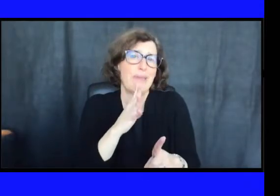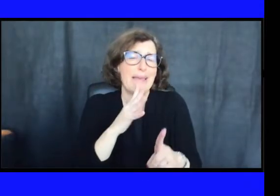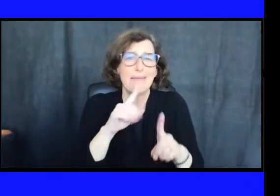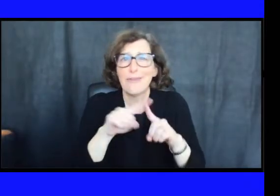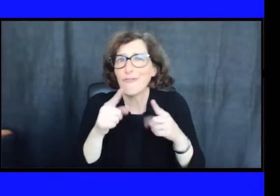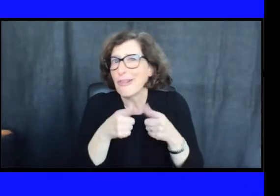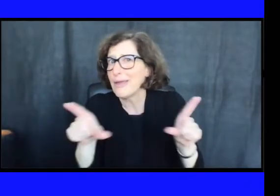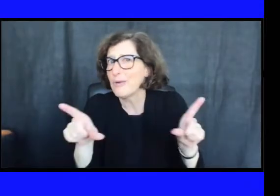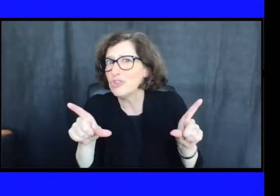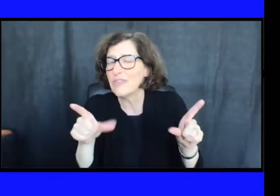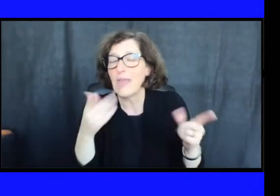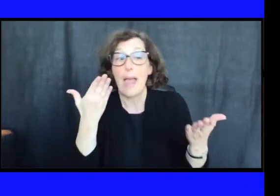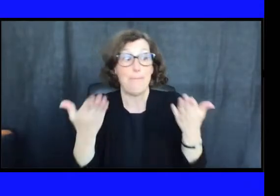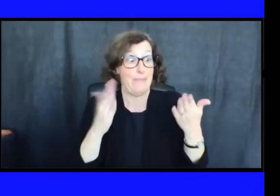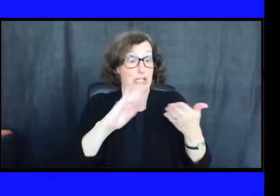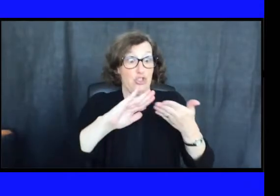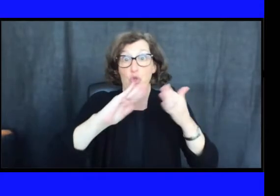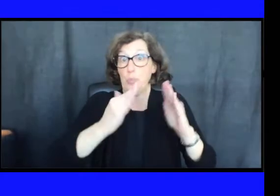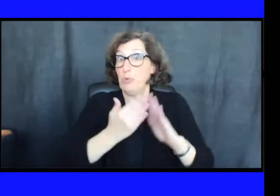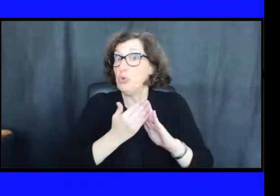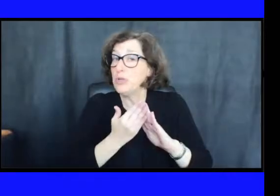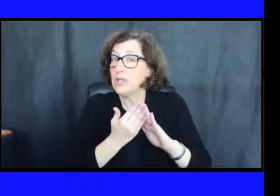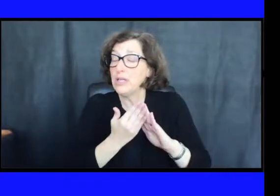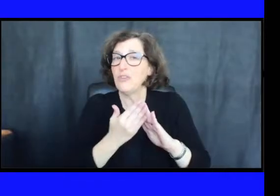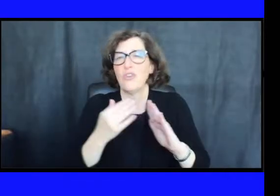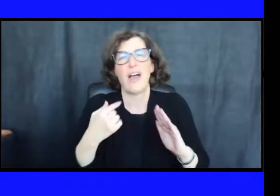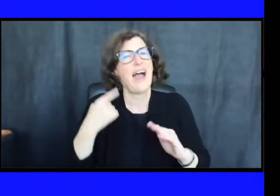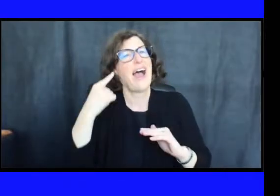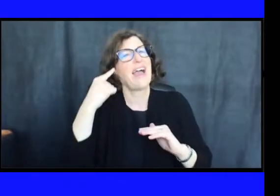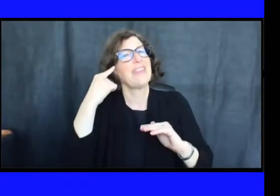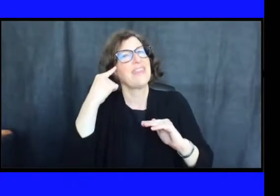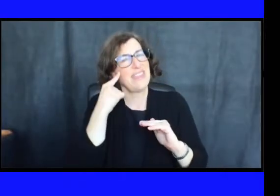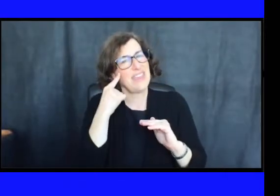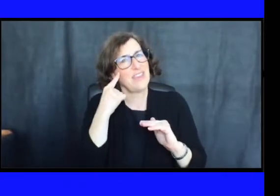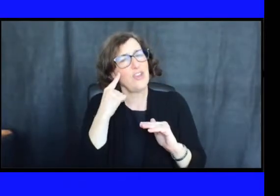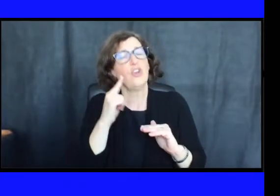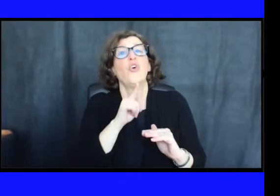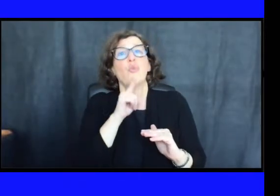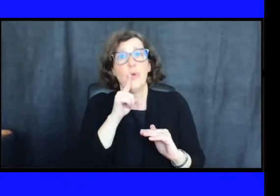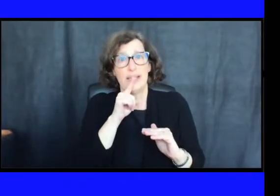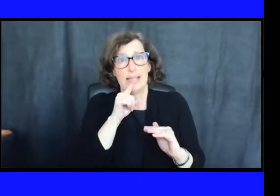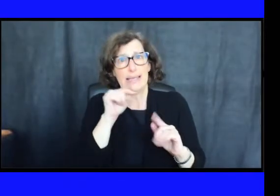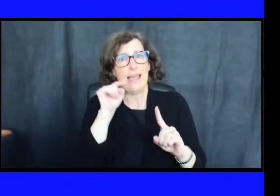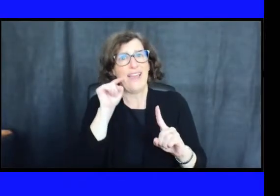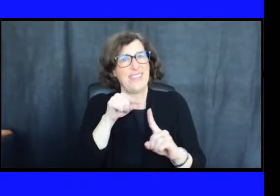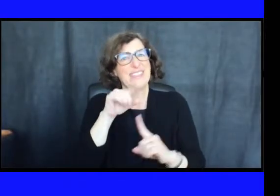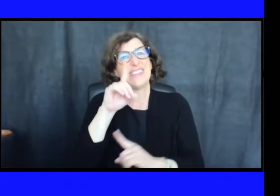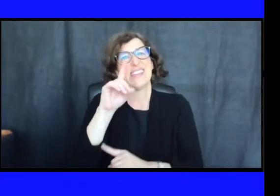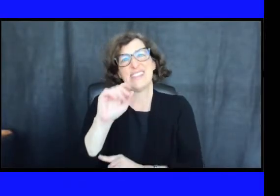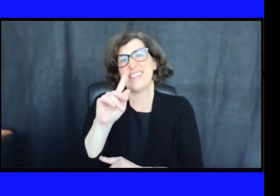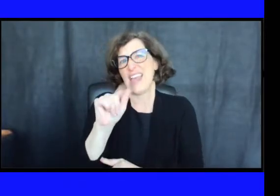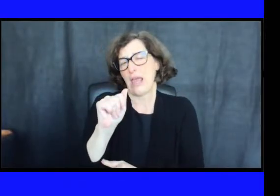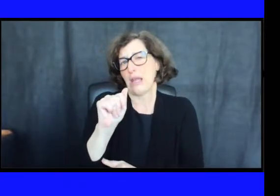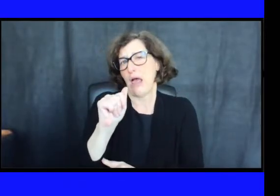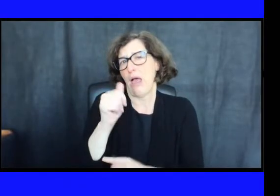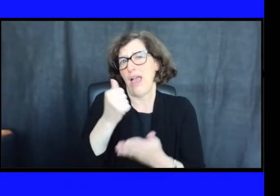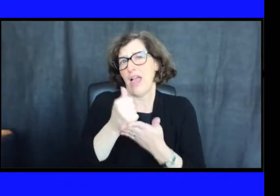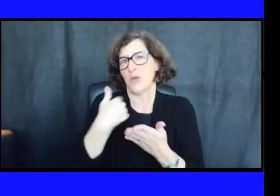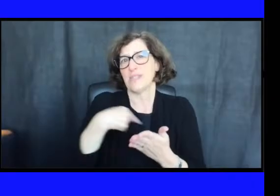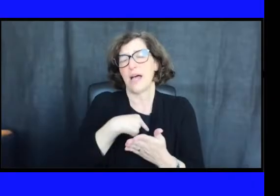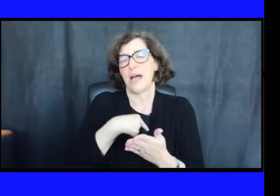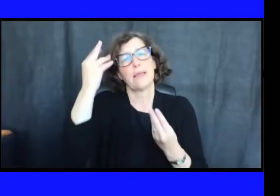if we were looking at this live, would help us to see the rate of control according to zip